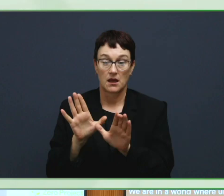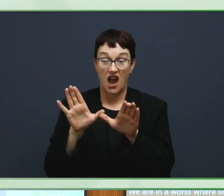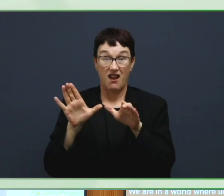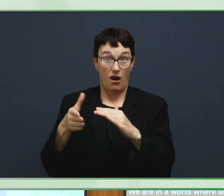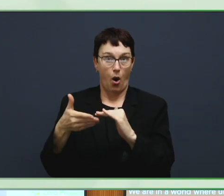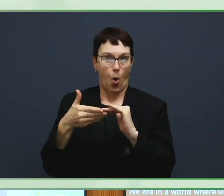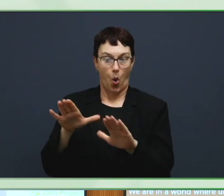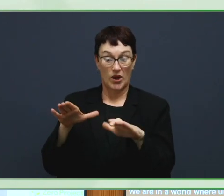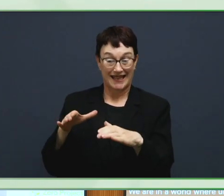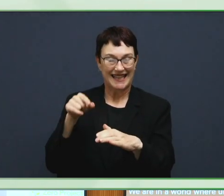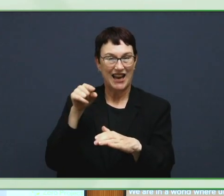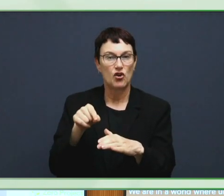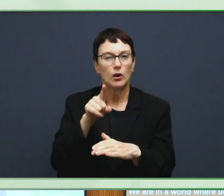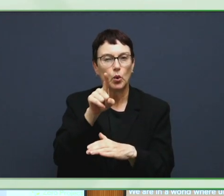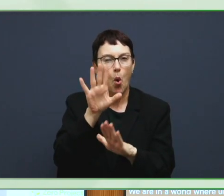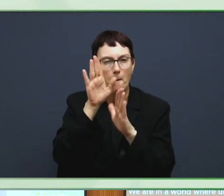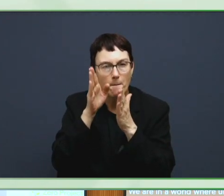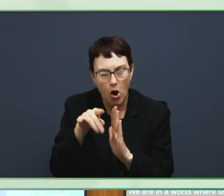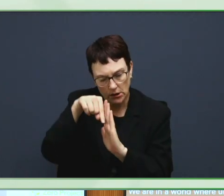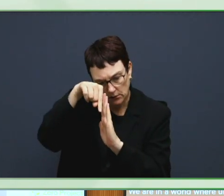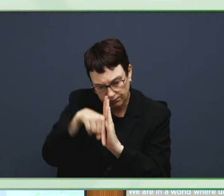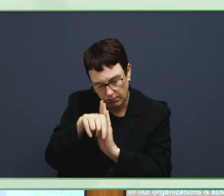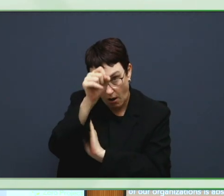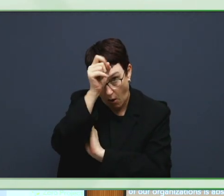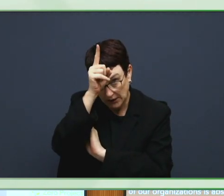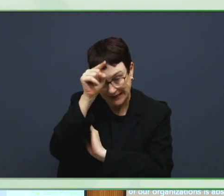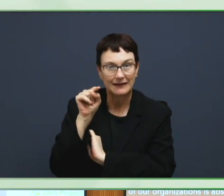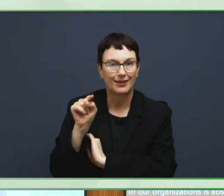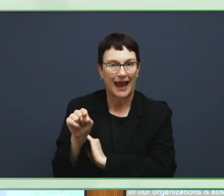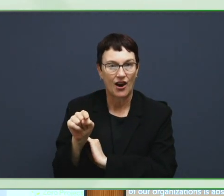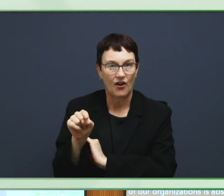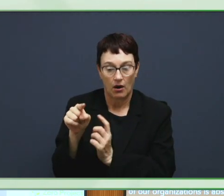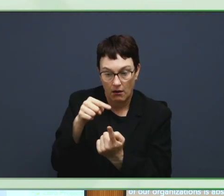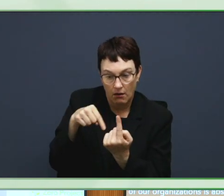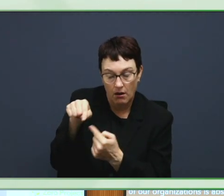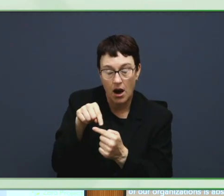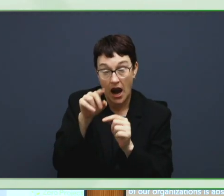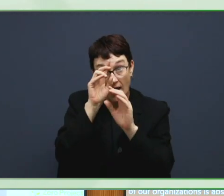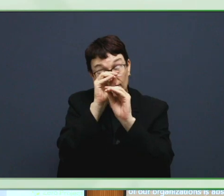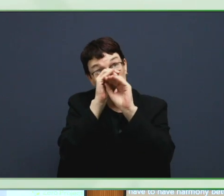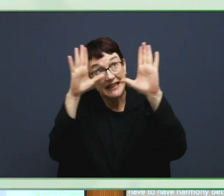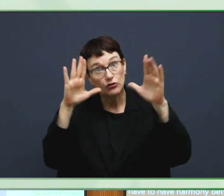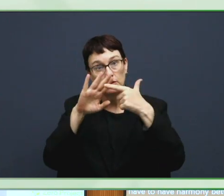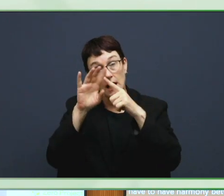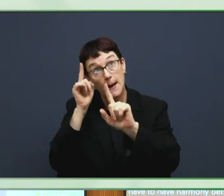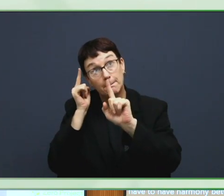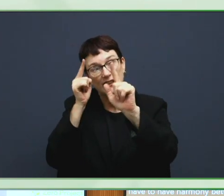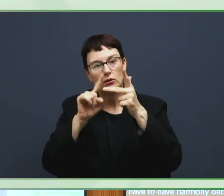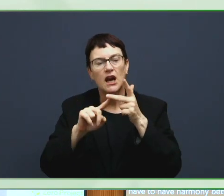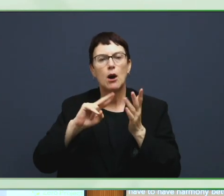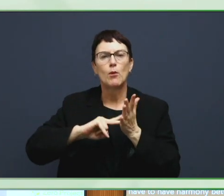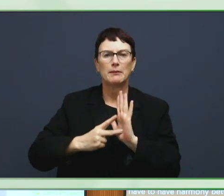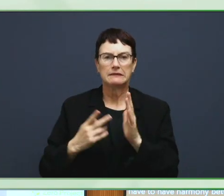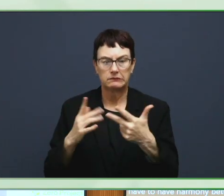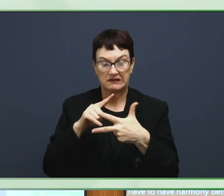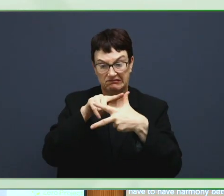critical for scale. Meaning, we have to have harmony between the vision, the mission, the purpose, the unique value proposition, the